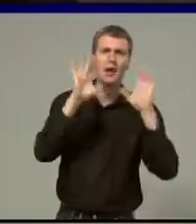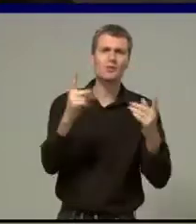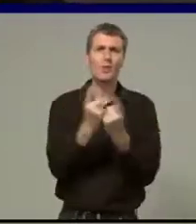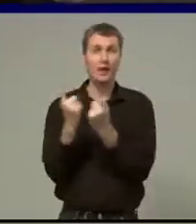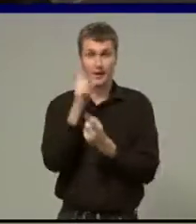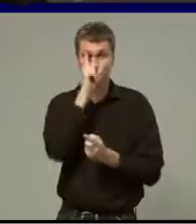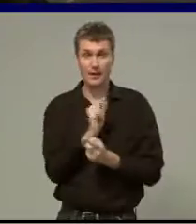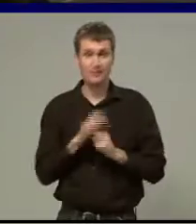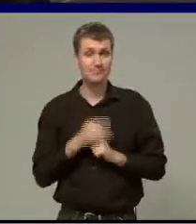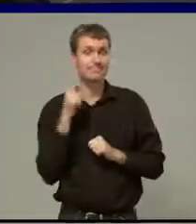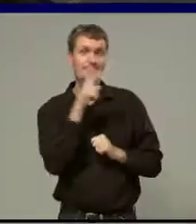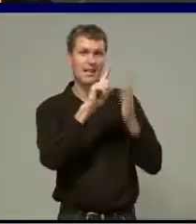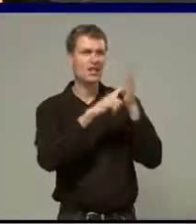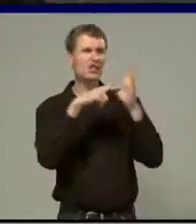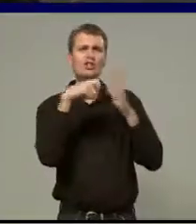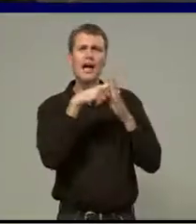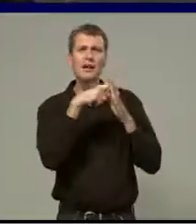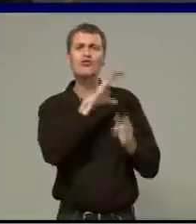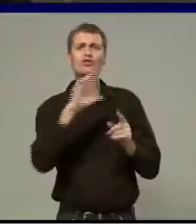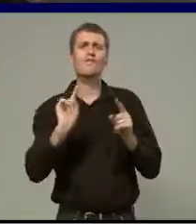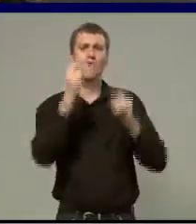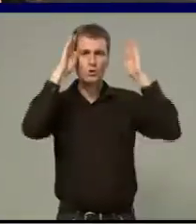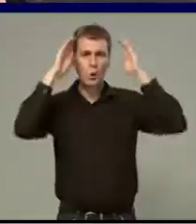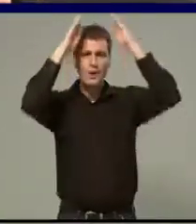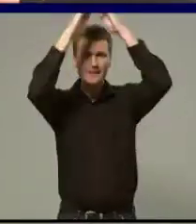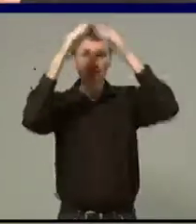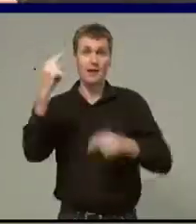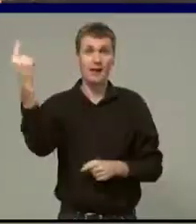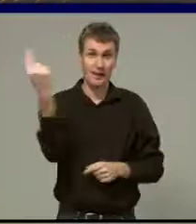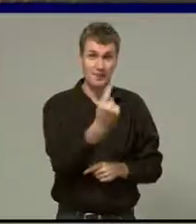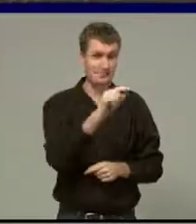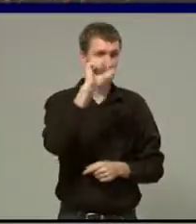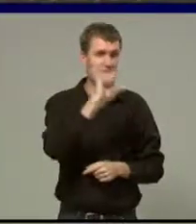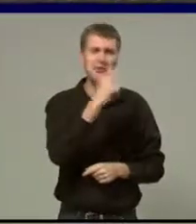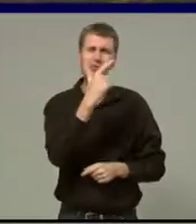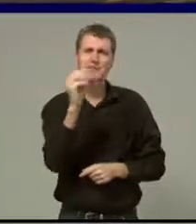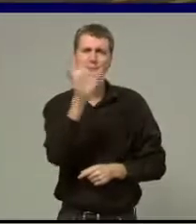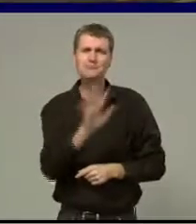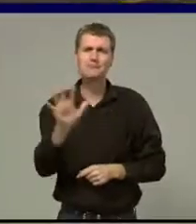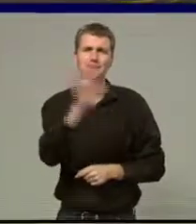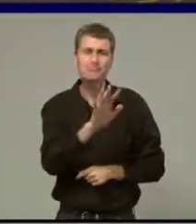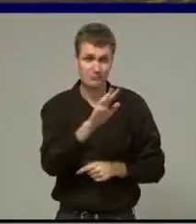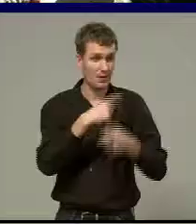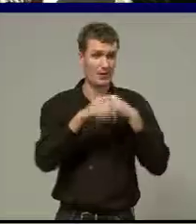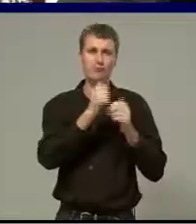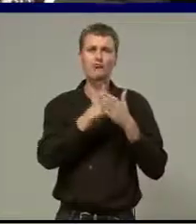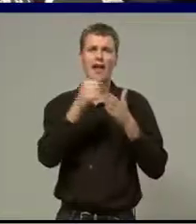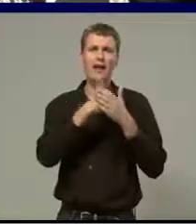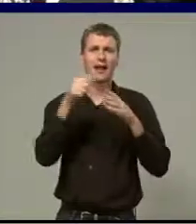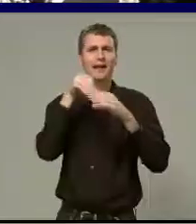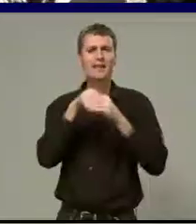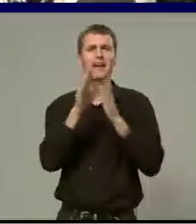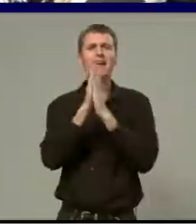was Christchurch's first wizard. He came onto the scene in the mid-1970s, becoming a regular at Cathedral